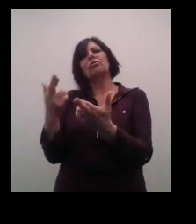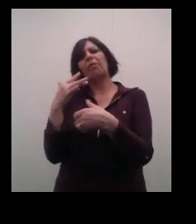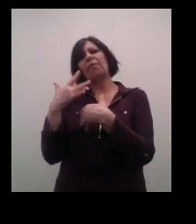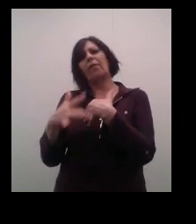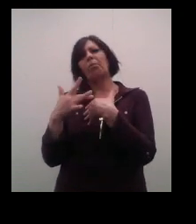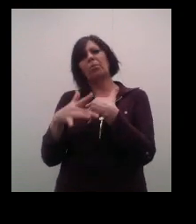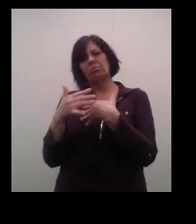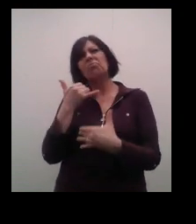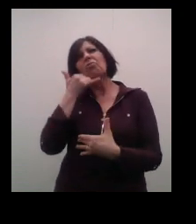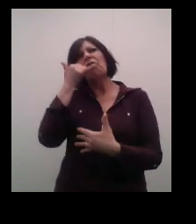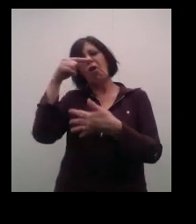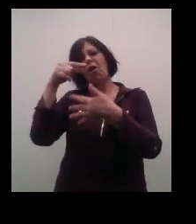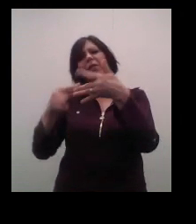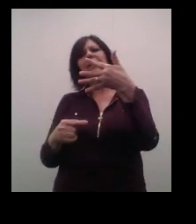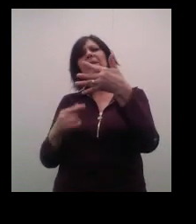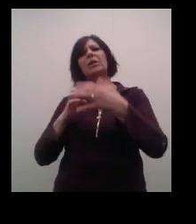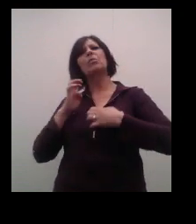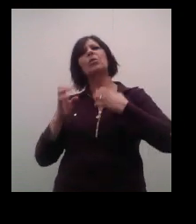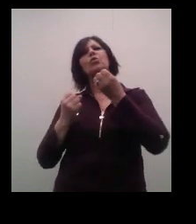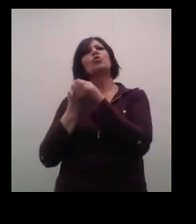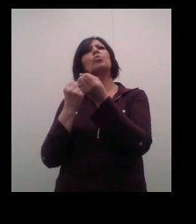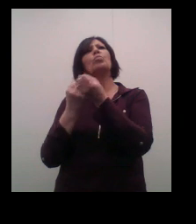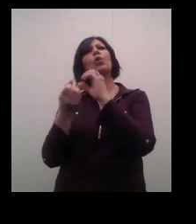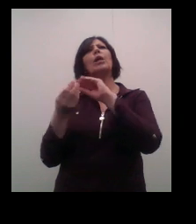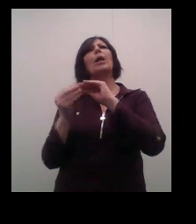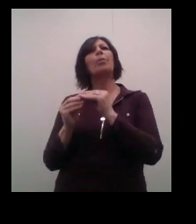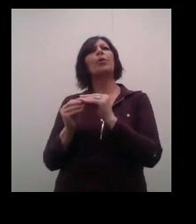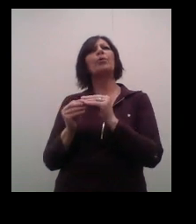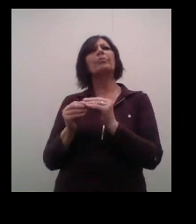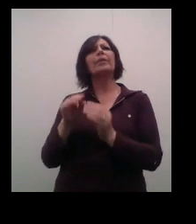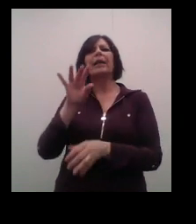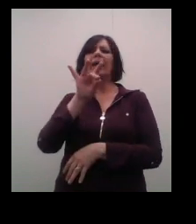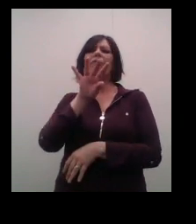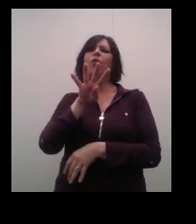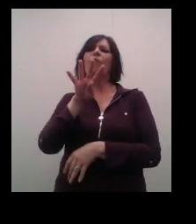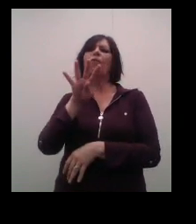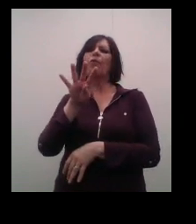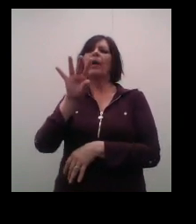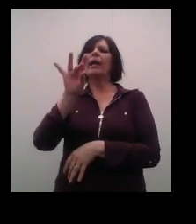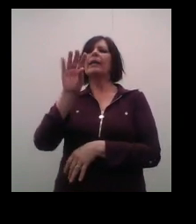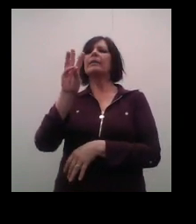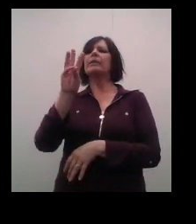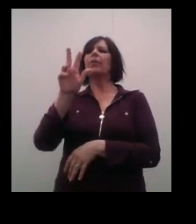We recommend you call these emotional support number on the screen,